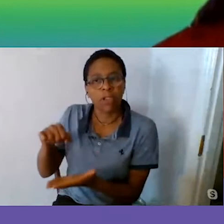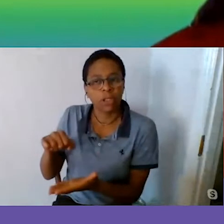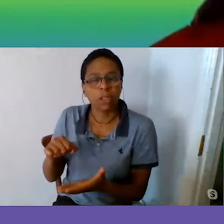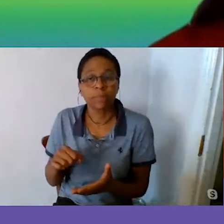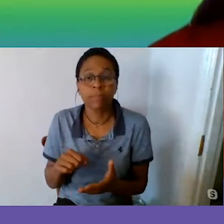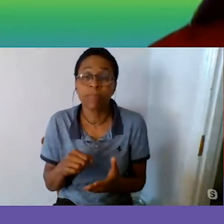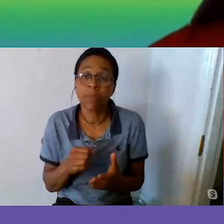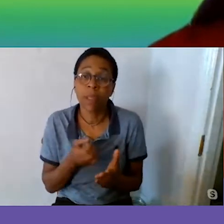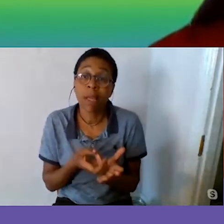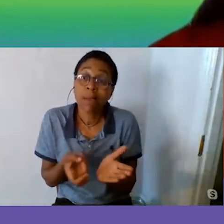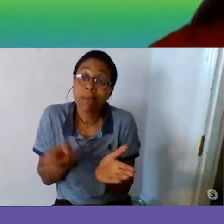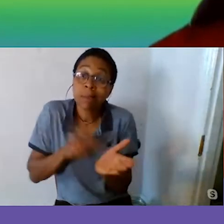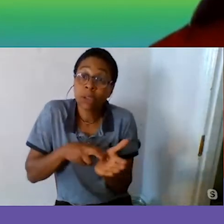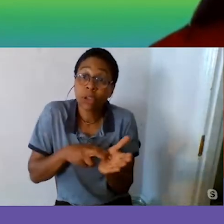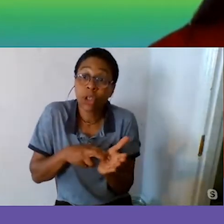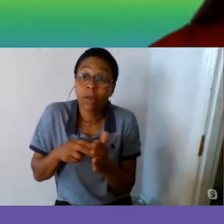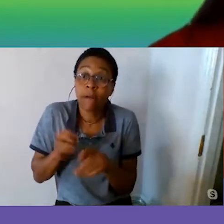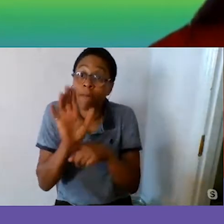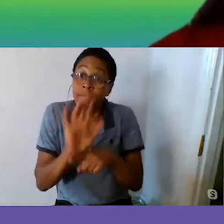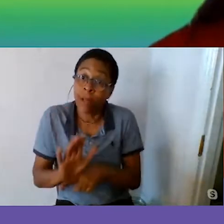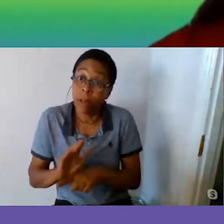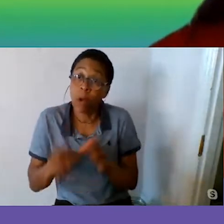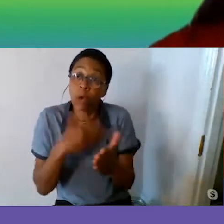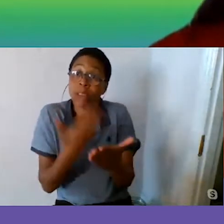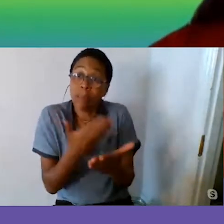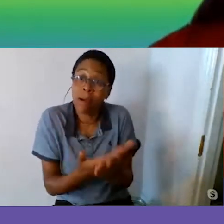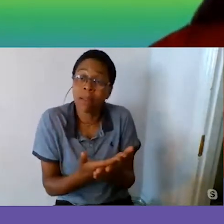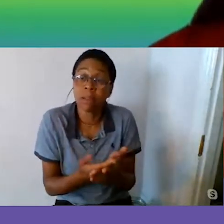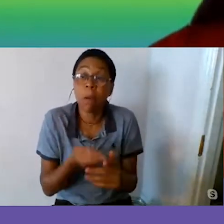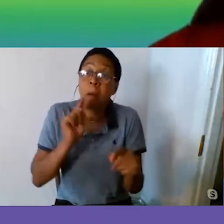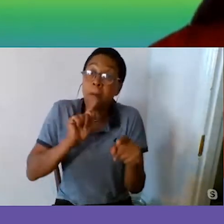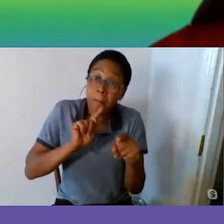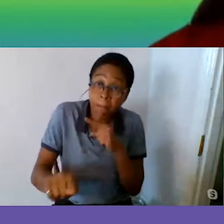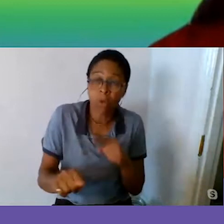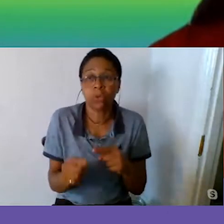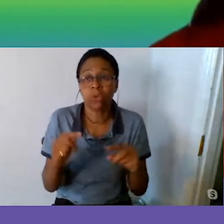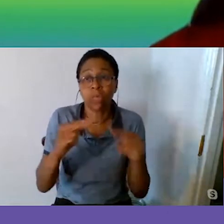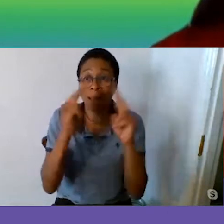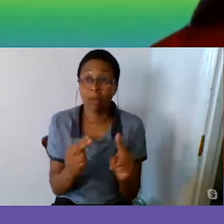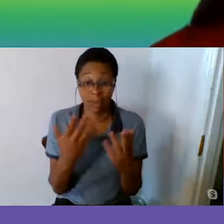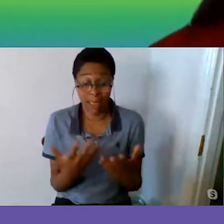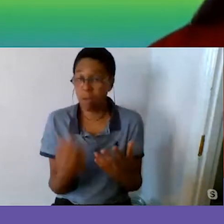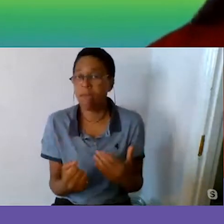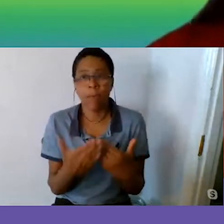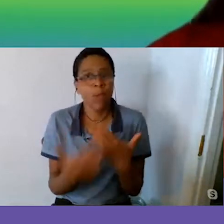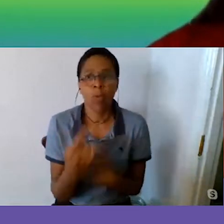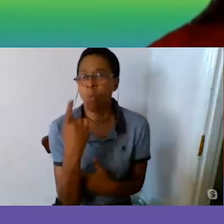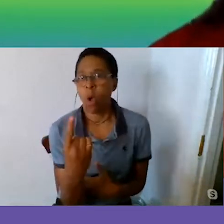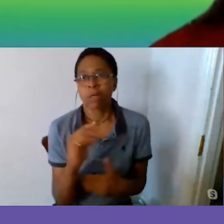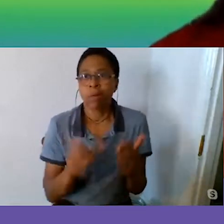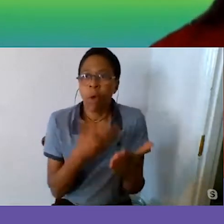demand is a huge growing area. Most households have more than one video on demand subscription service now anyway.